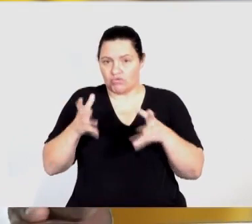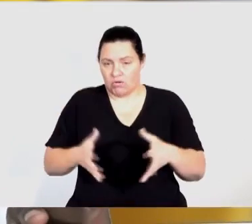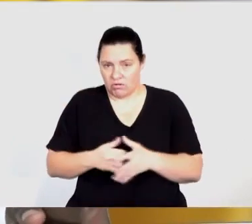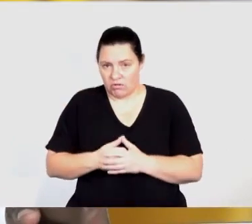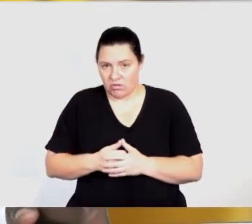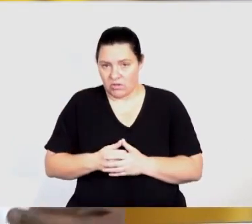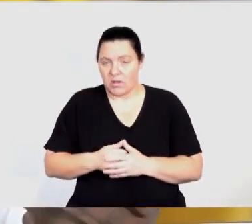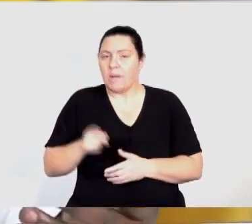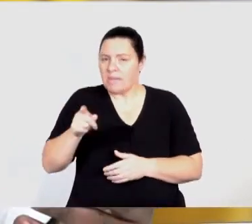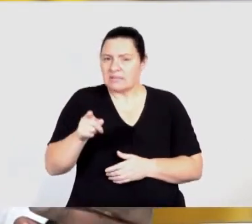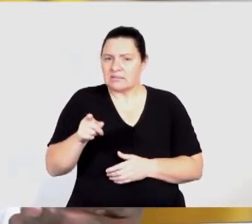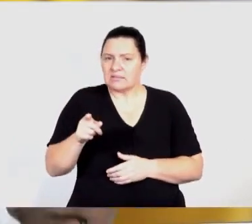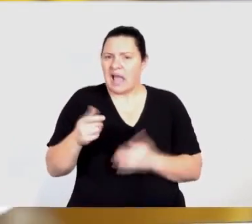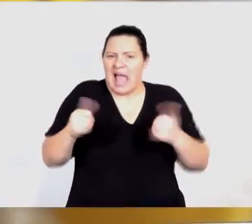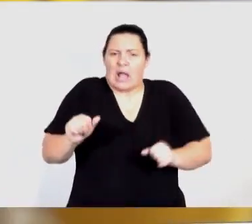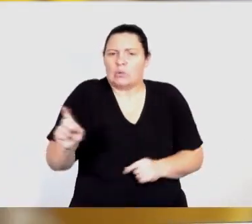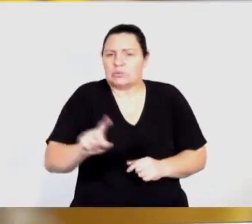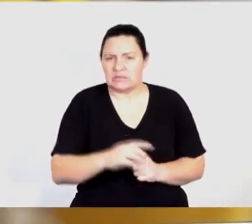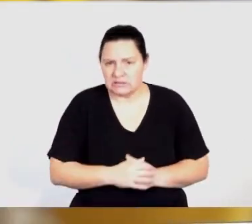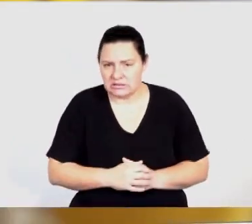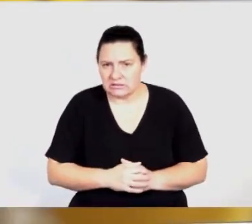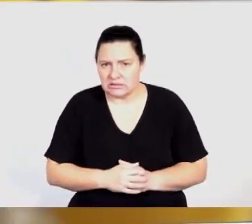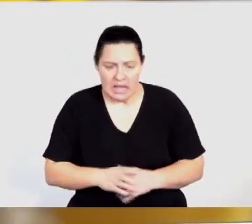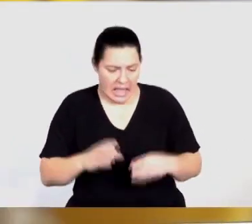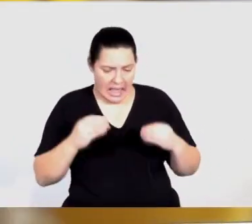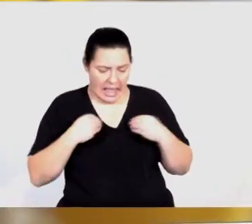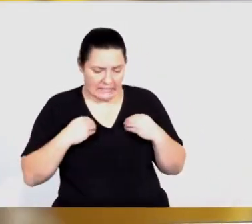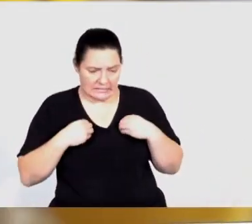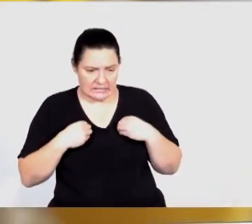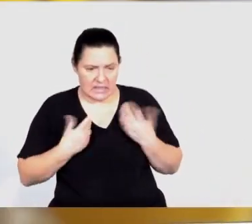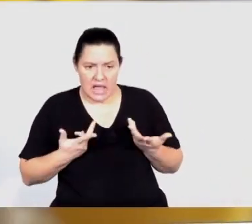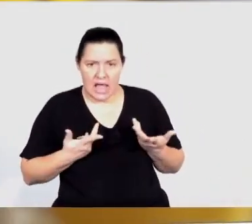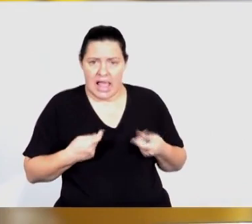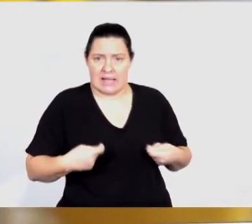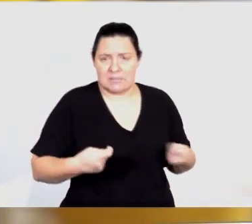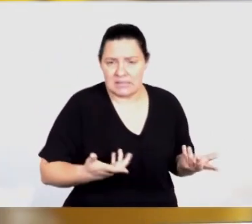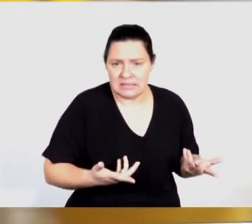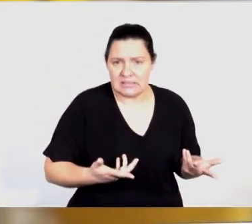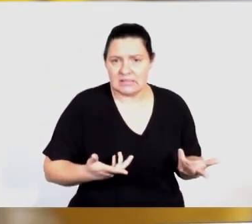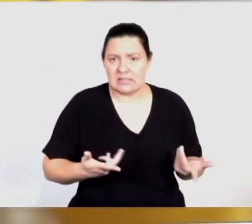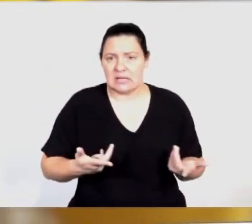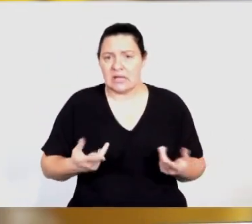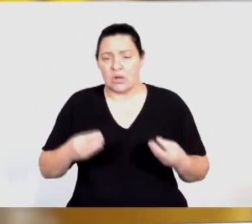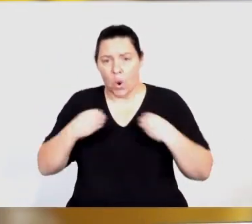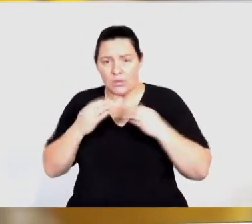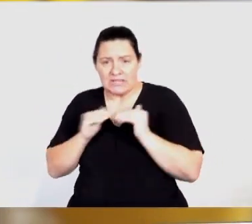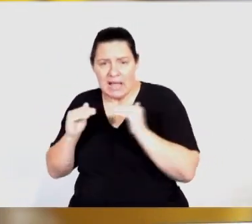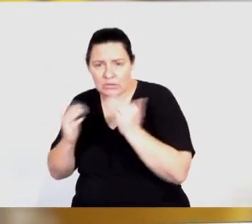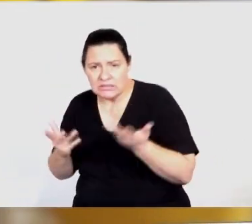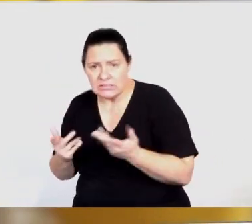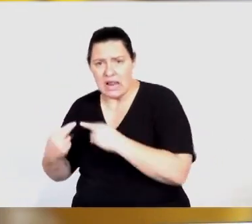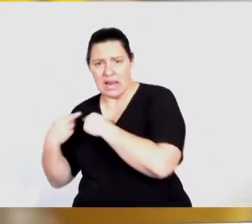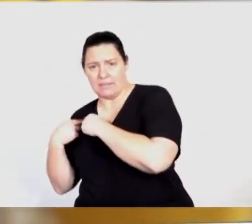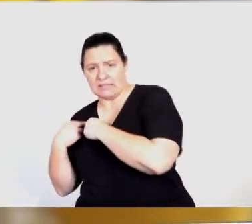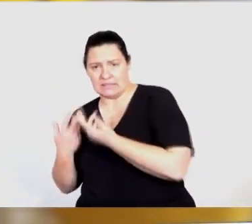creditor's control, I want you to tell me now, what type of an account is it? Is it an asset? Is it an expense? Is it owner's